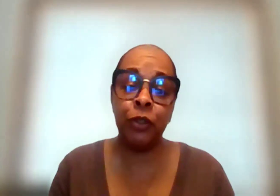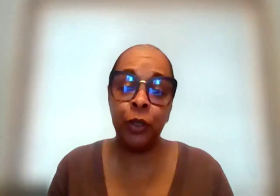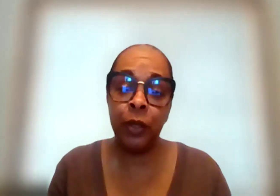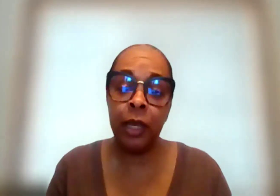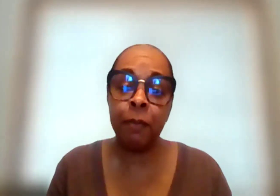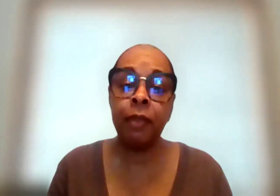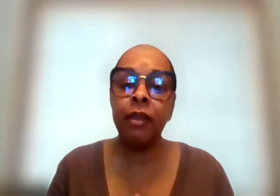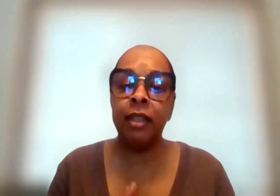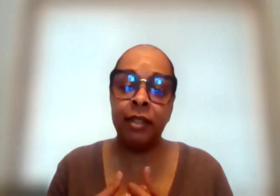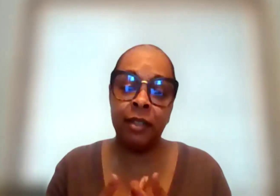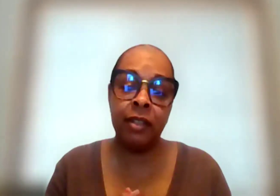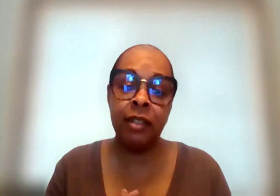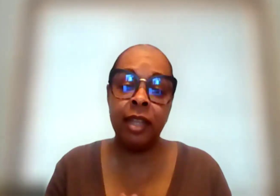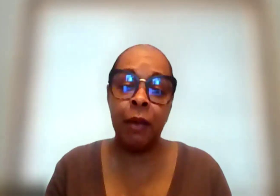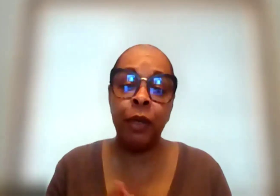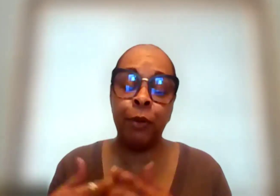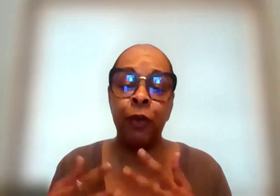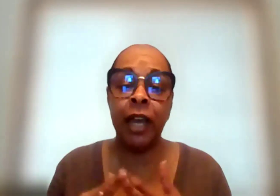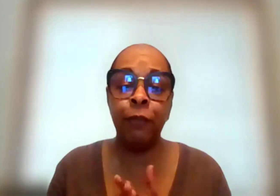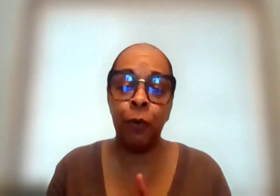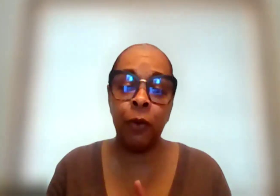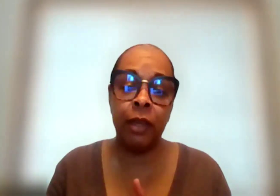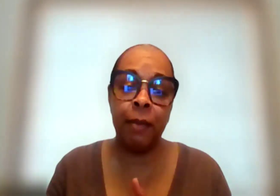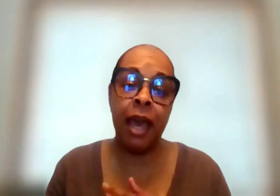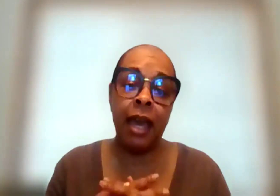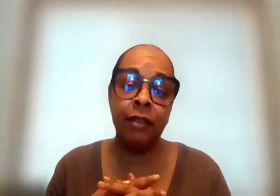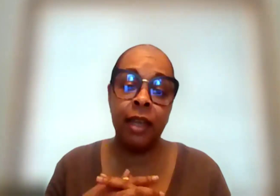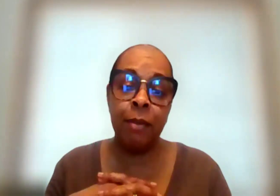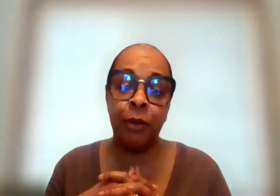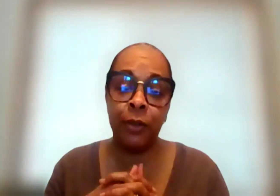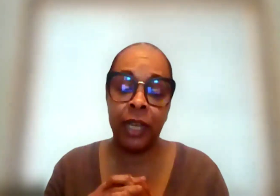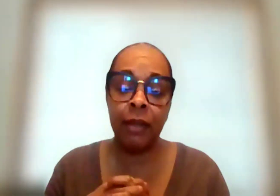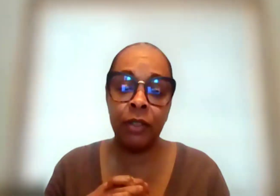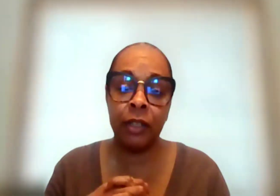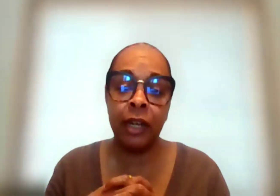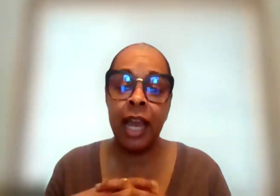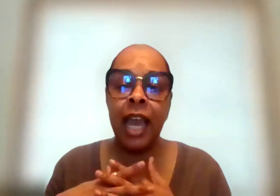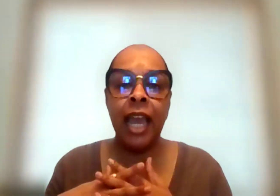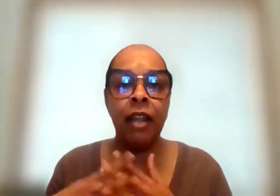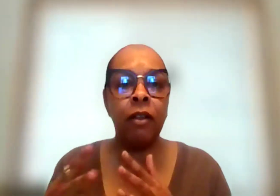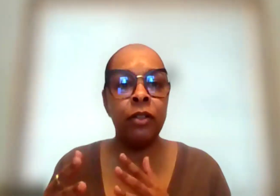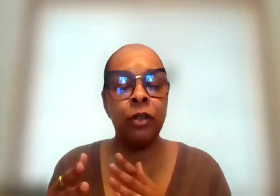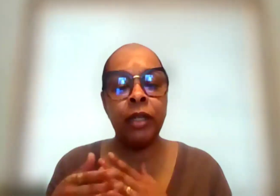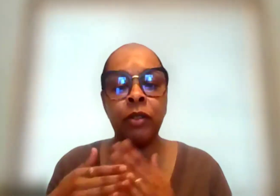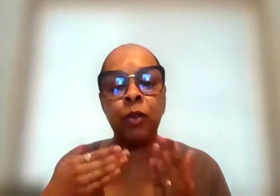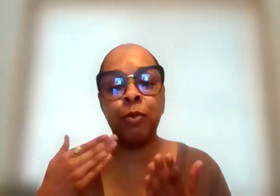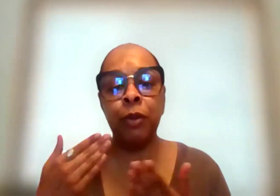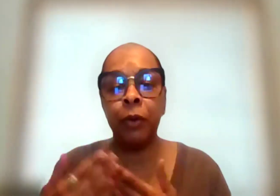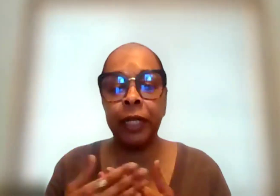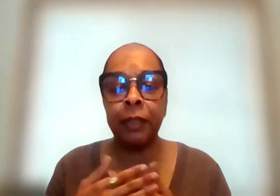are available to them, the assistance that we provide for them as a Pearls Counselor, and